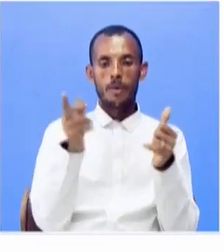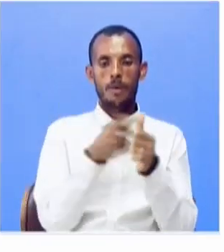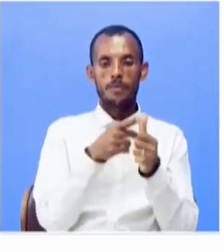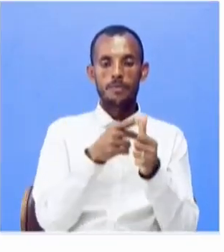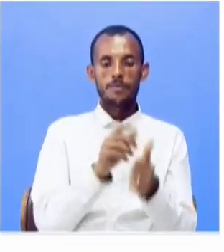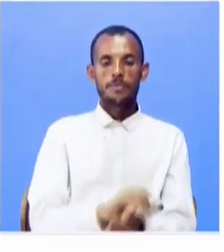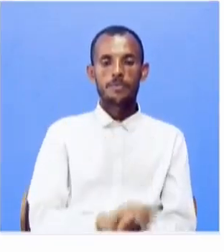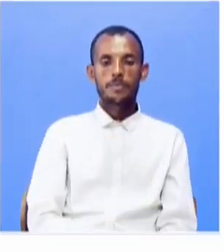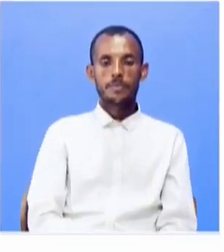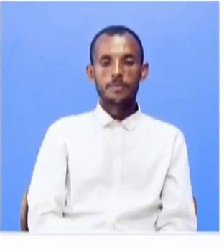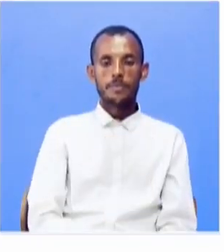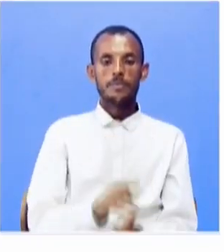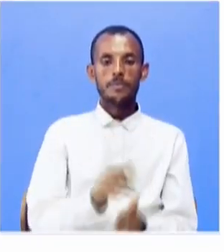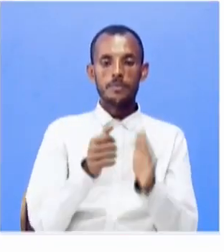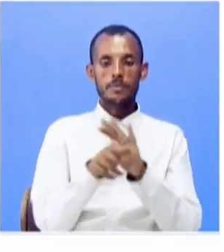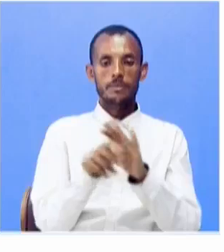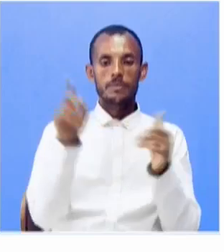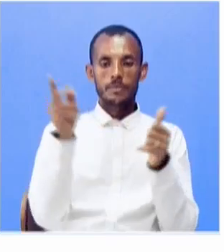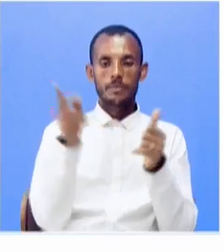1.